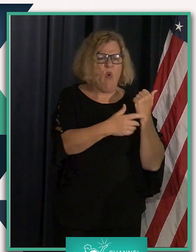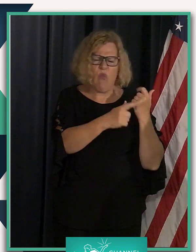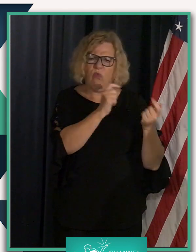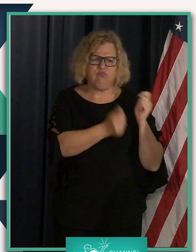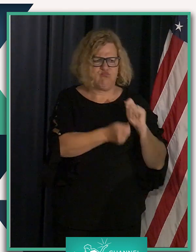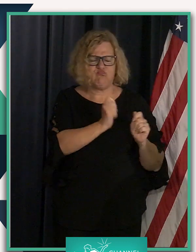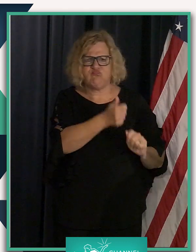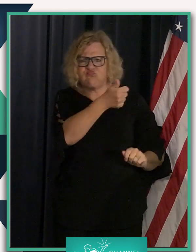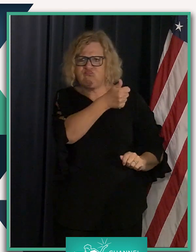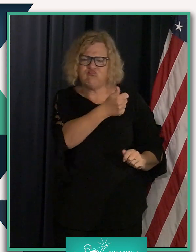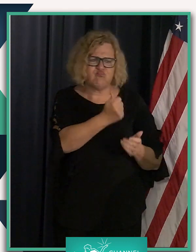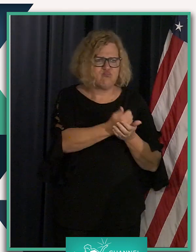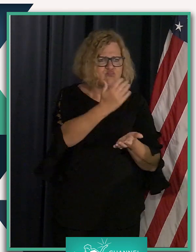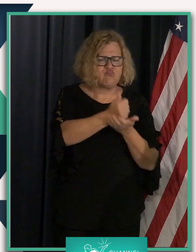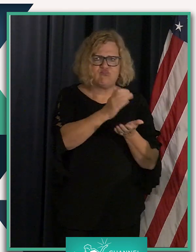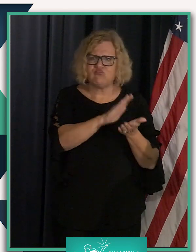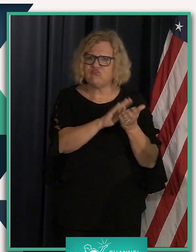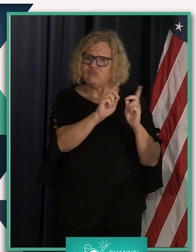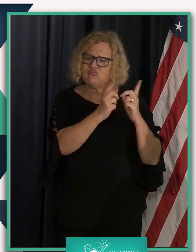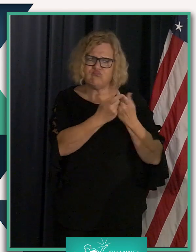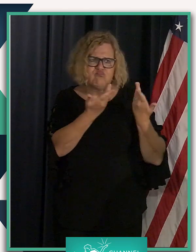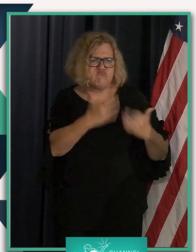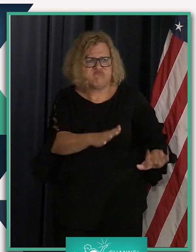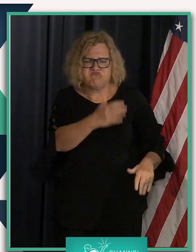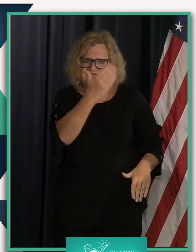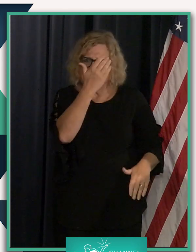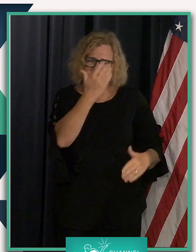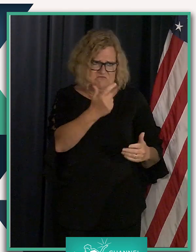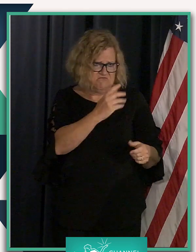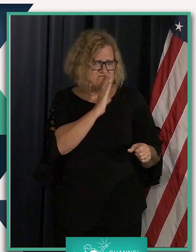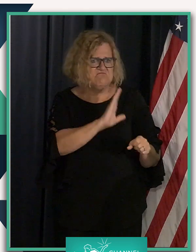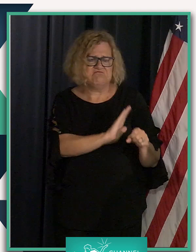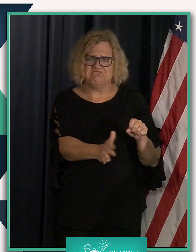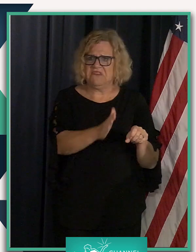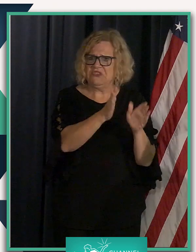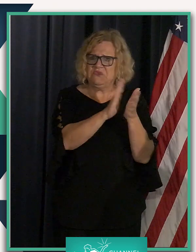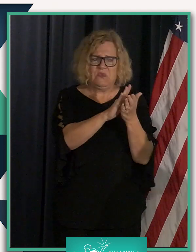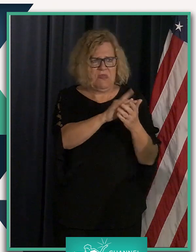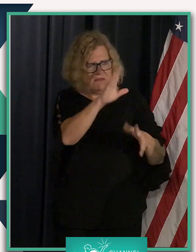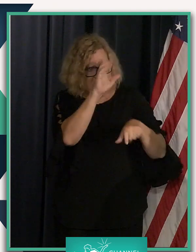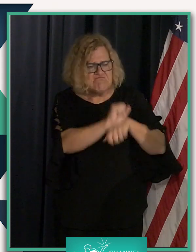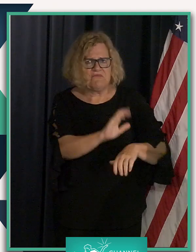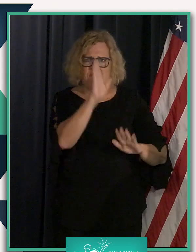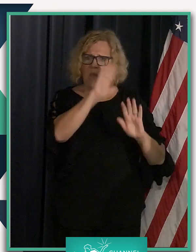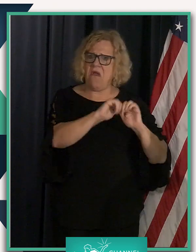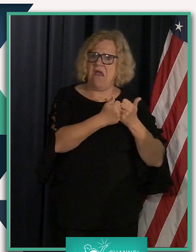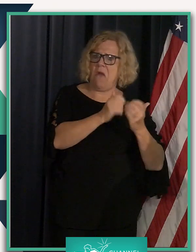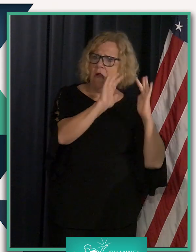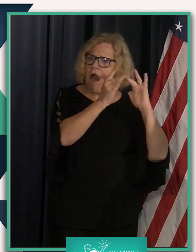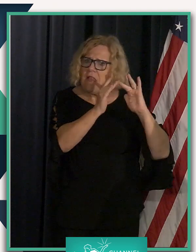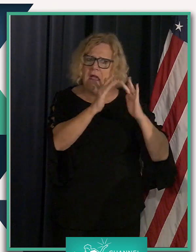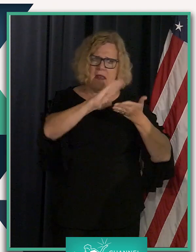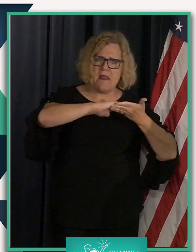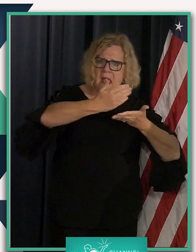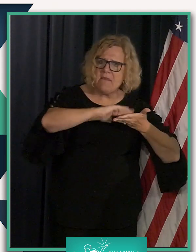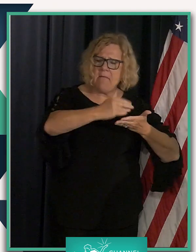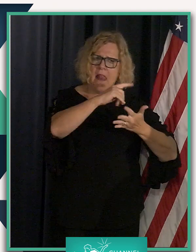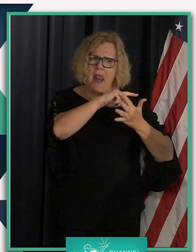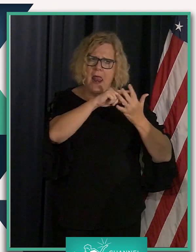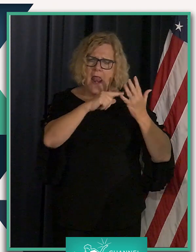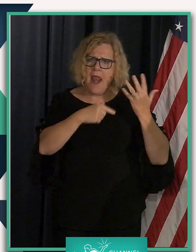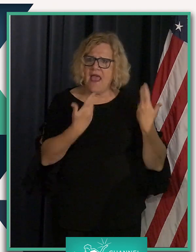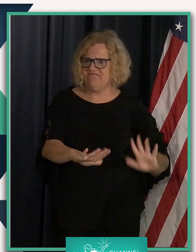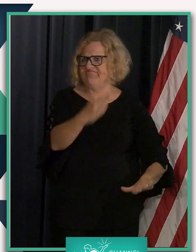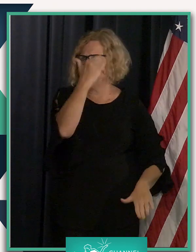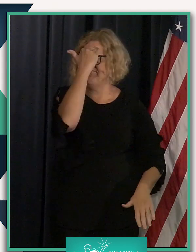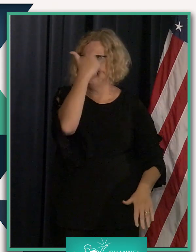it. The wealthier school districts actually ran pretty good schooling because they were used to doing online and laptop